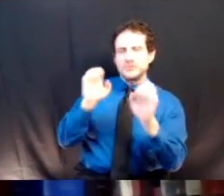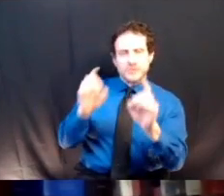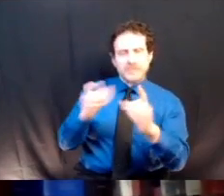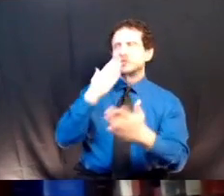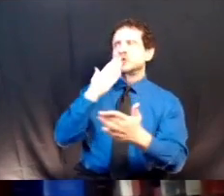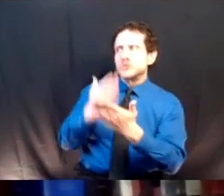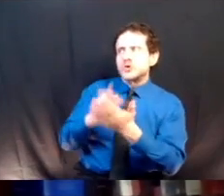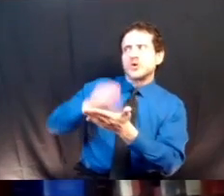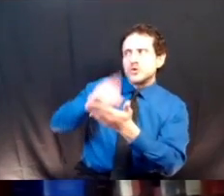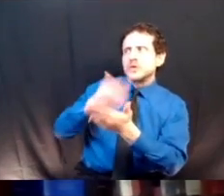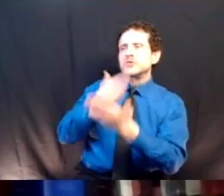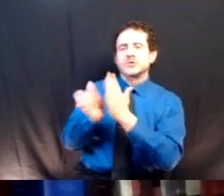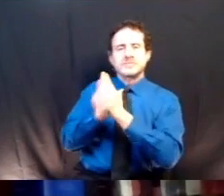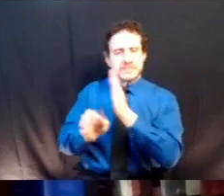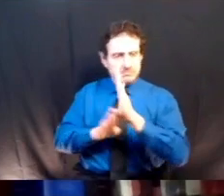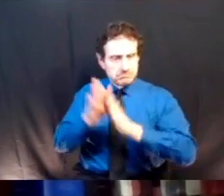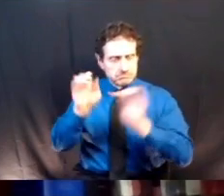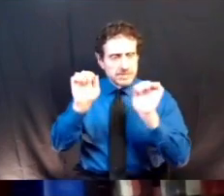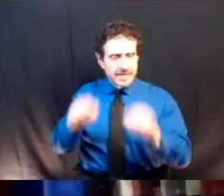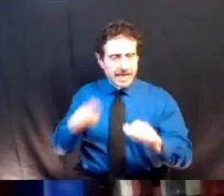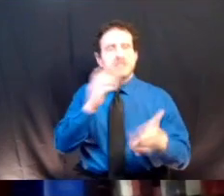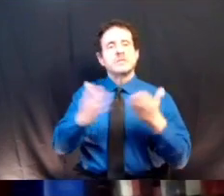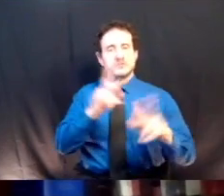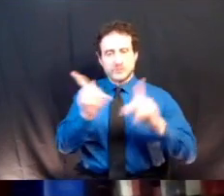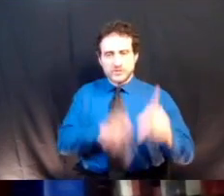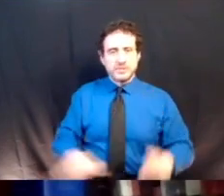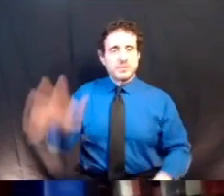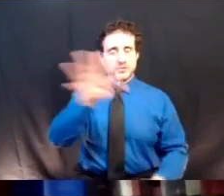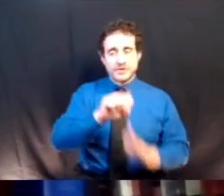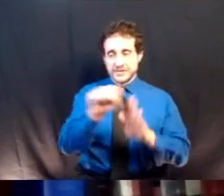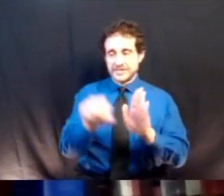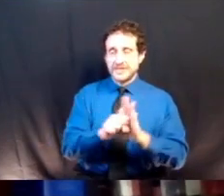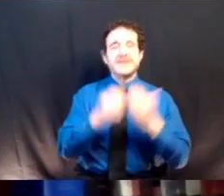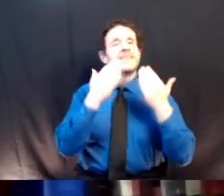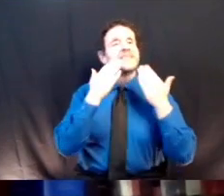So thank you, and now I'd be happy to take questions from members of the media.